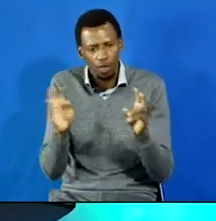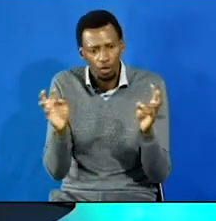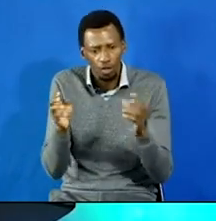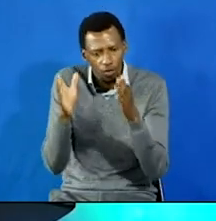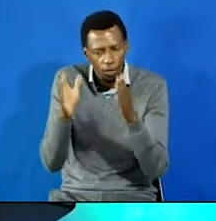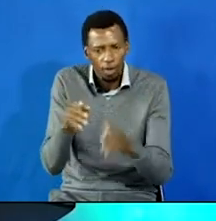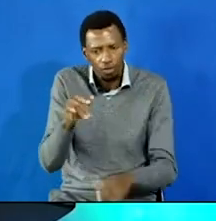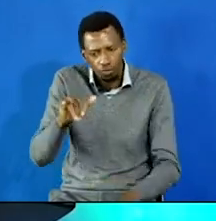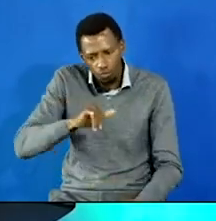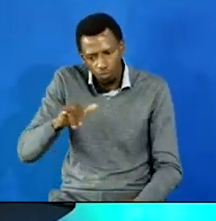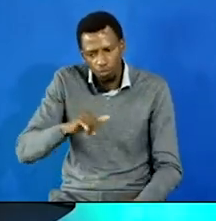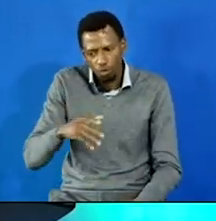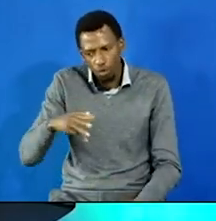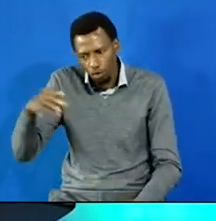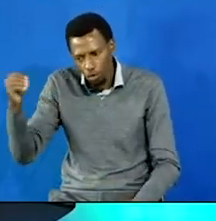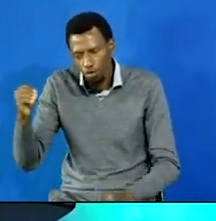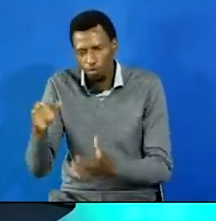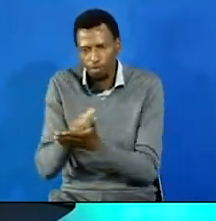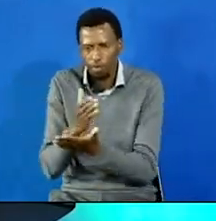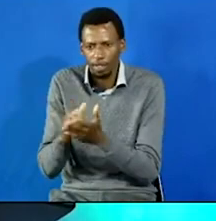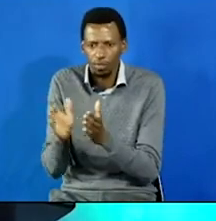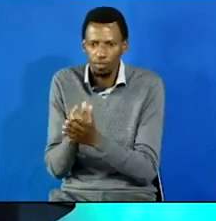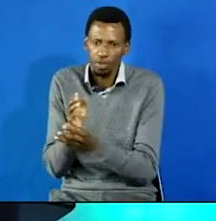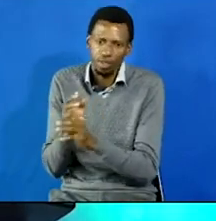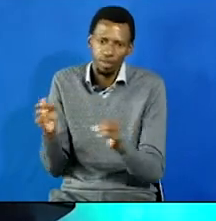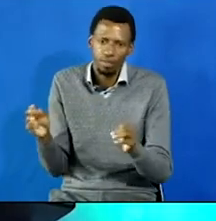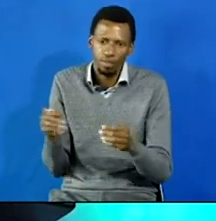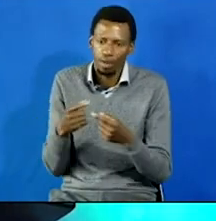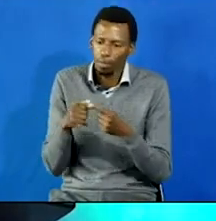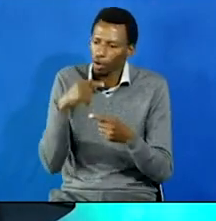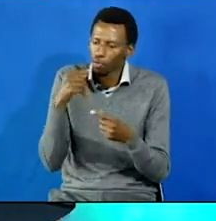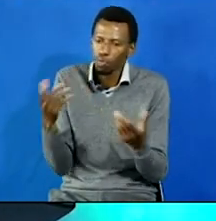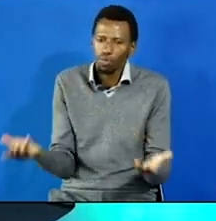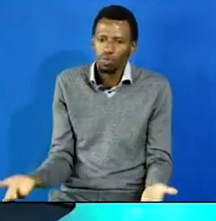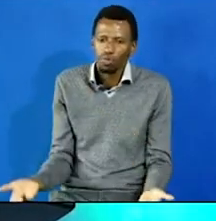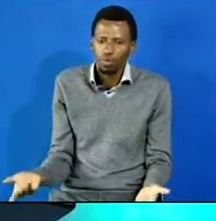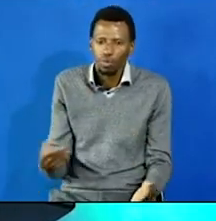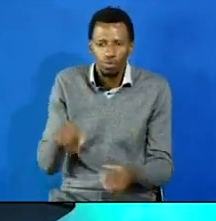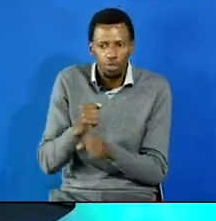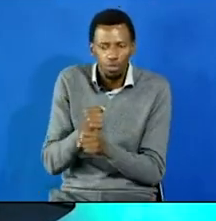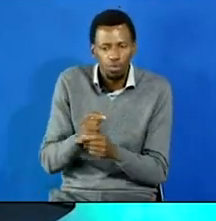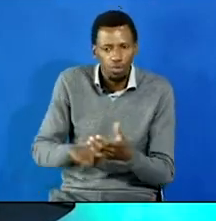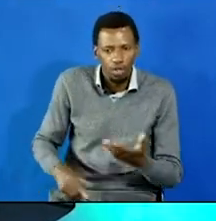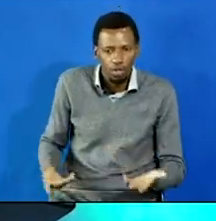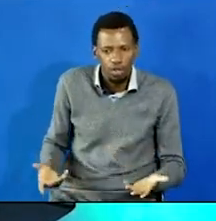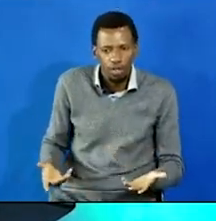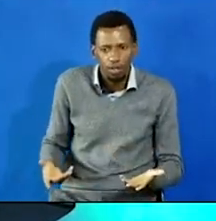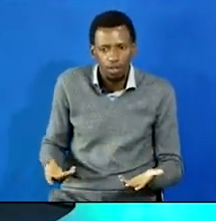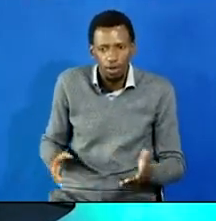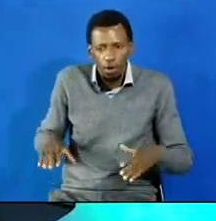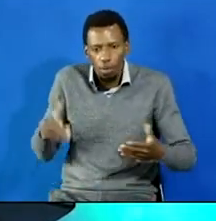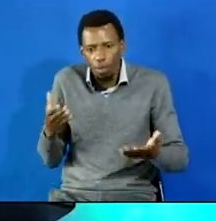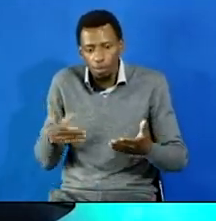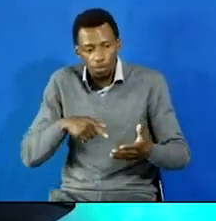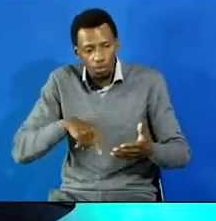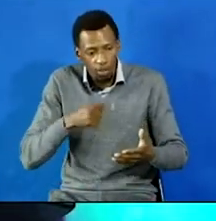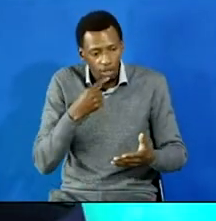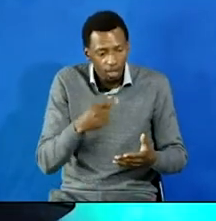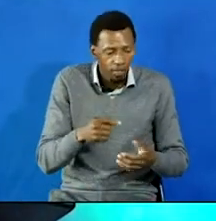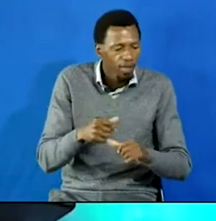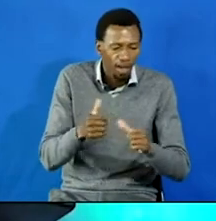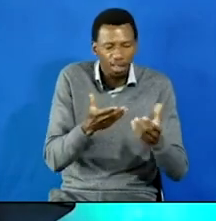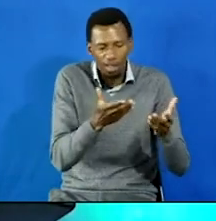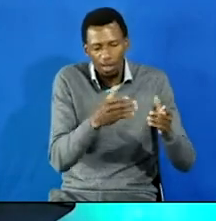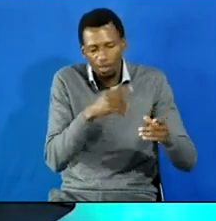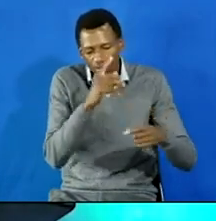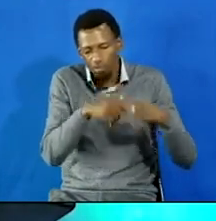and me will go and share with them. But who? What are we doing? Are we reaching out? Or we are just saying others will do